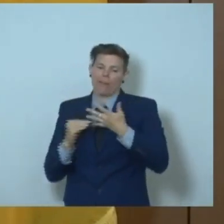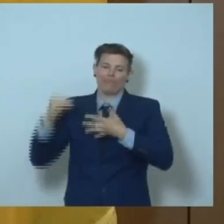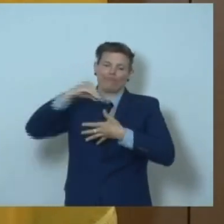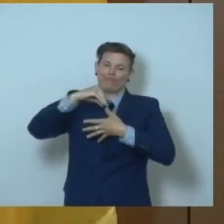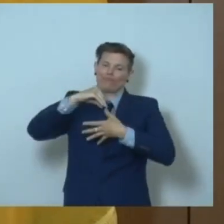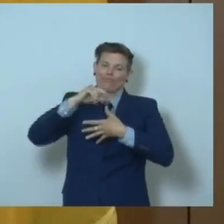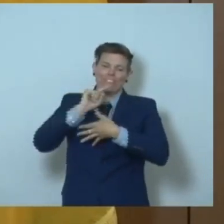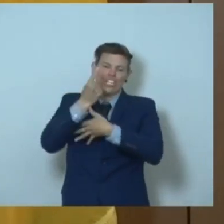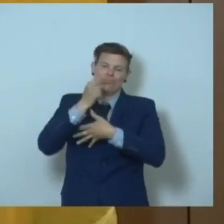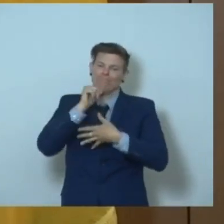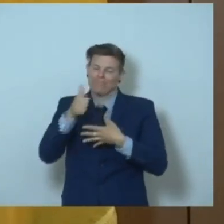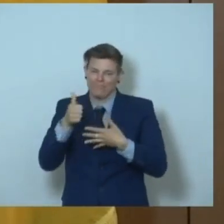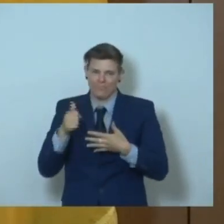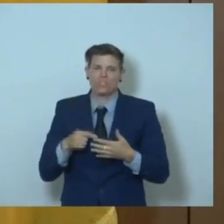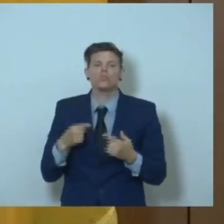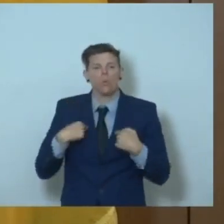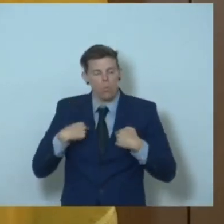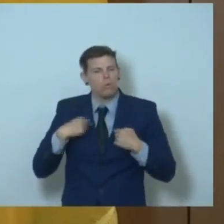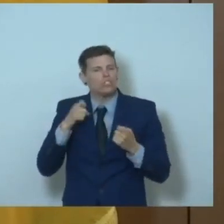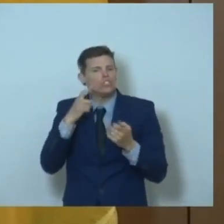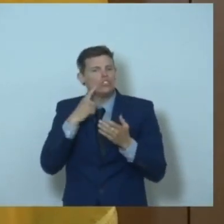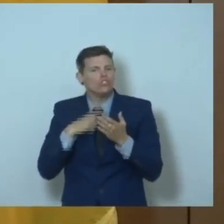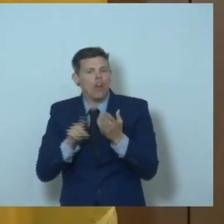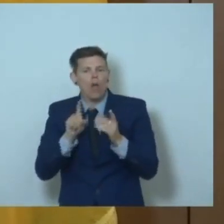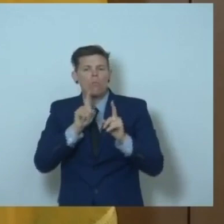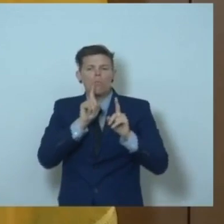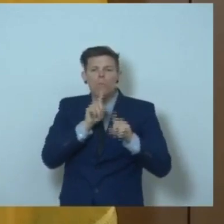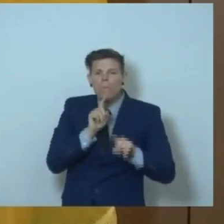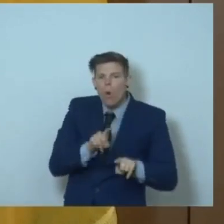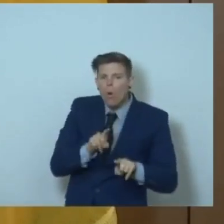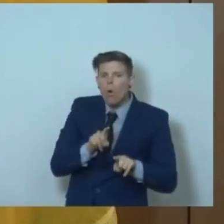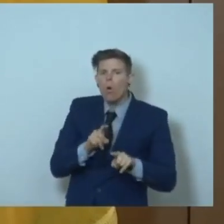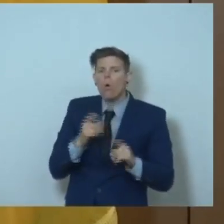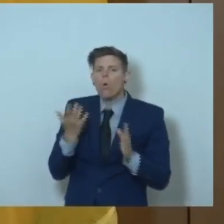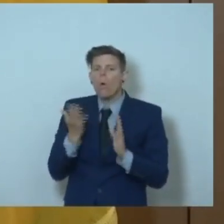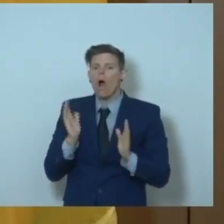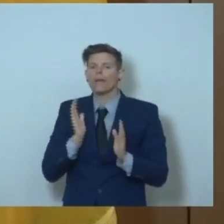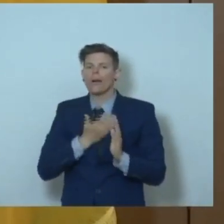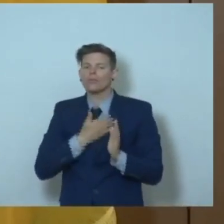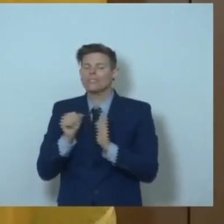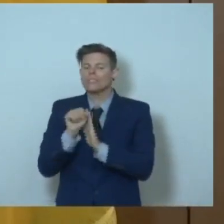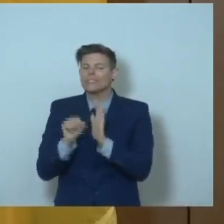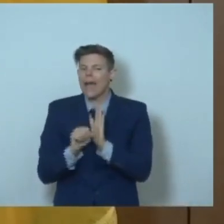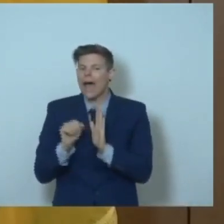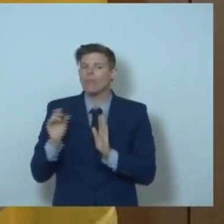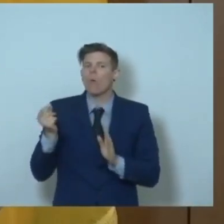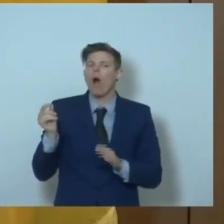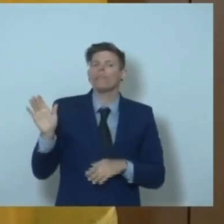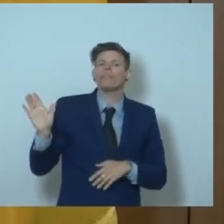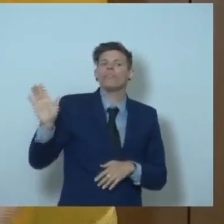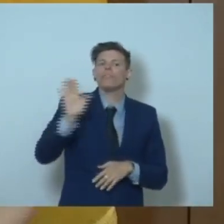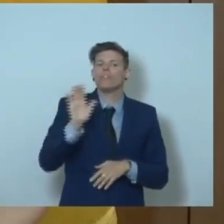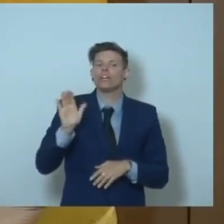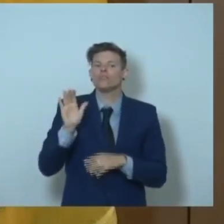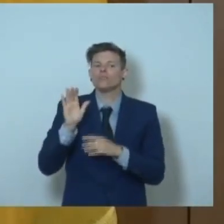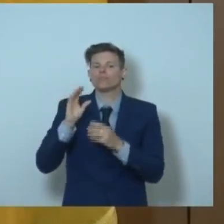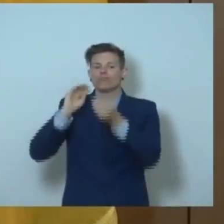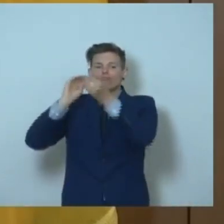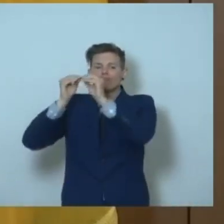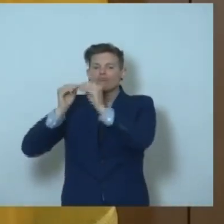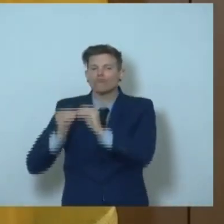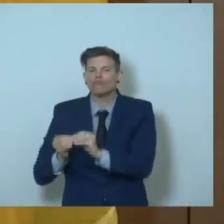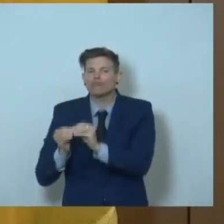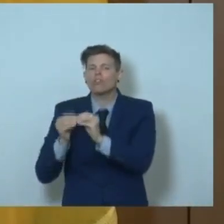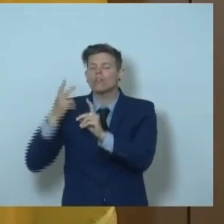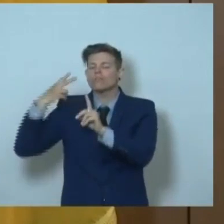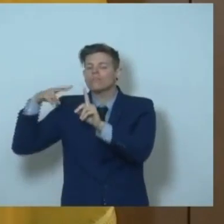check all of the reports that states are bringing in and to see what their surveillance priorities are. So I looked away